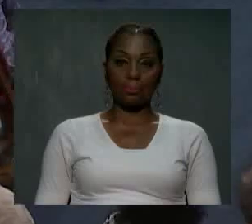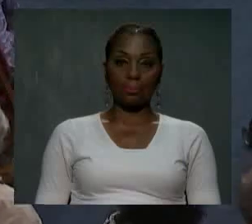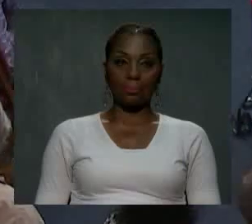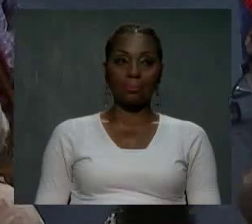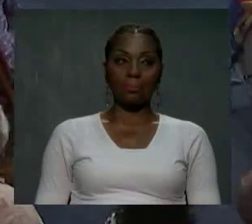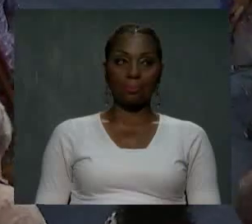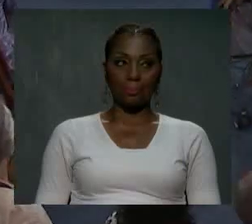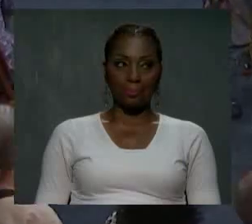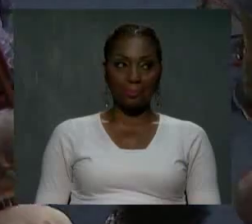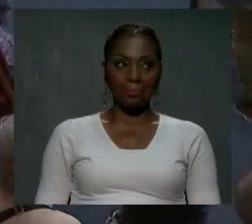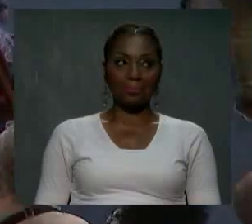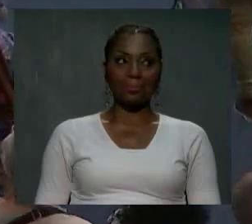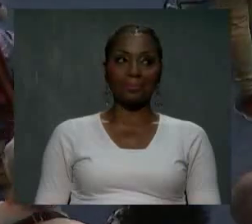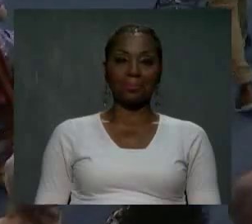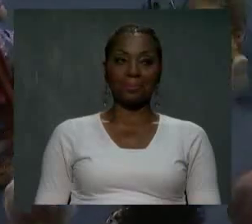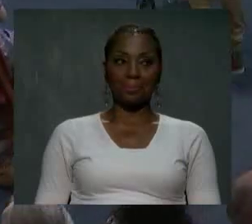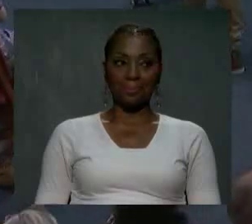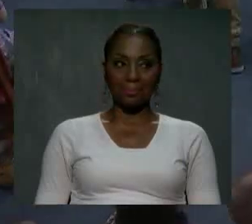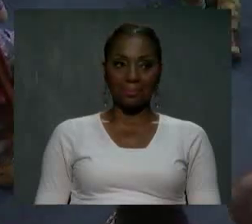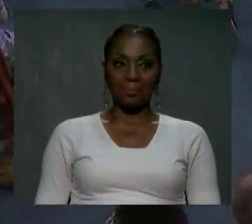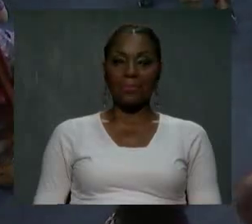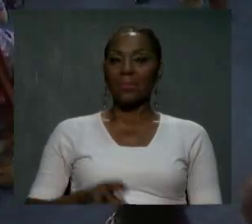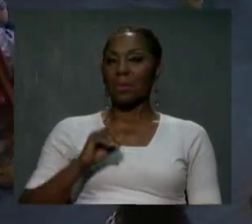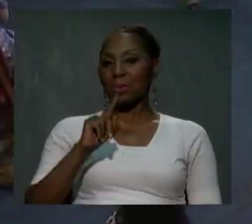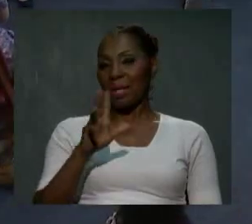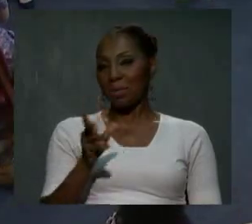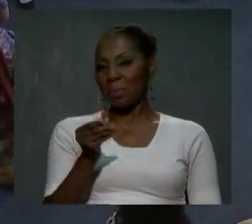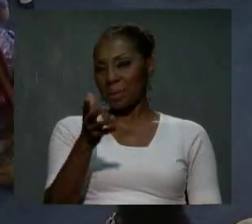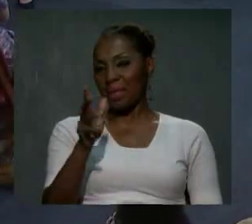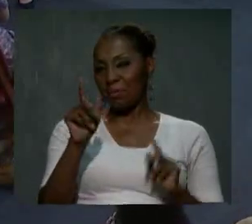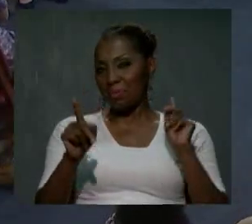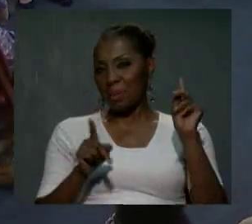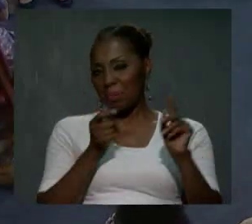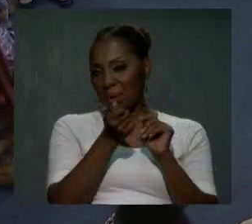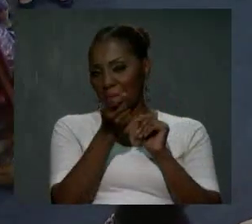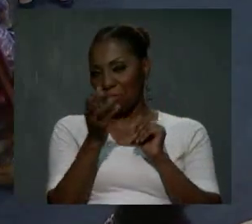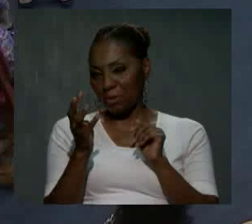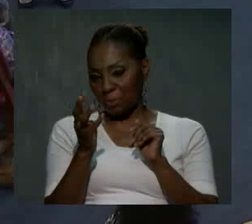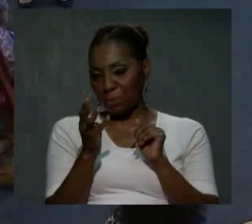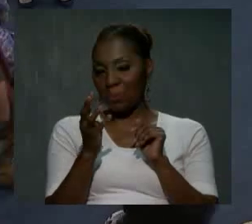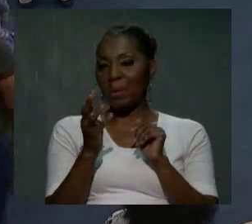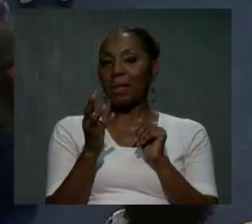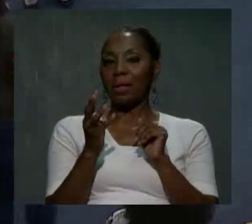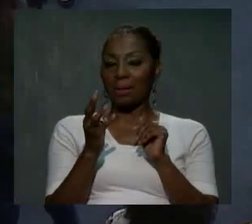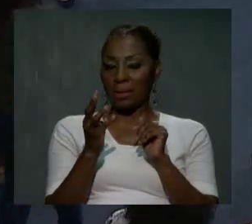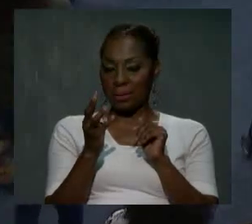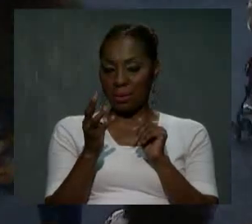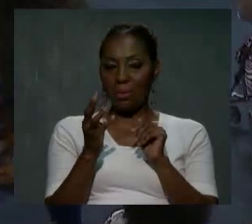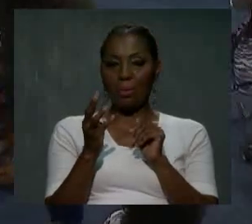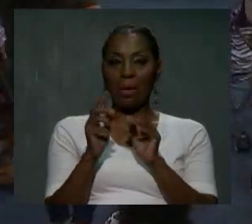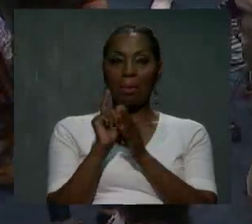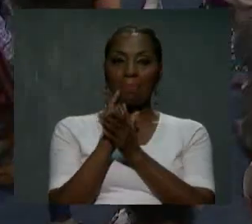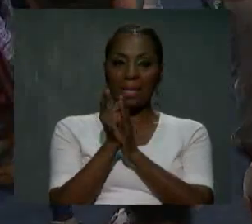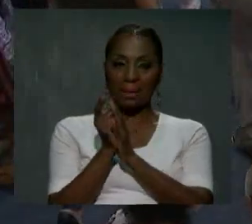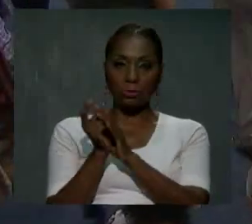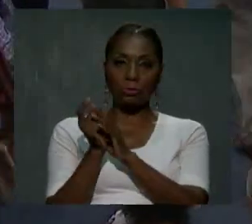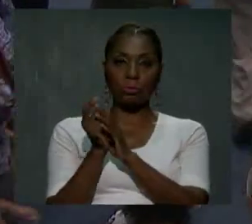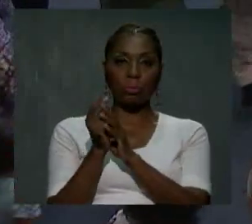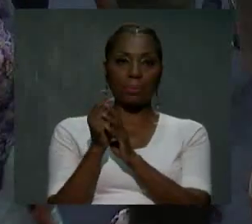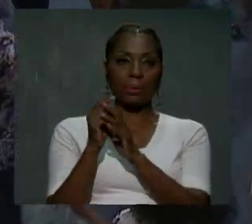I am indeed. Give folks a few minutes to shuffle in and out. Yes.